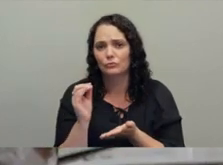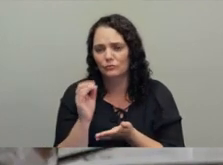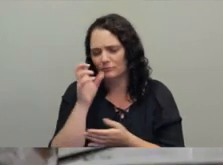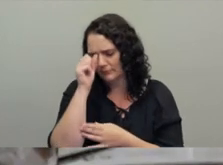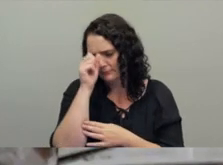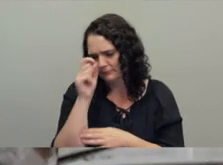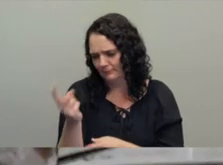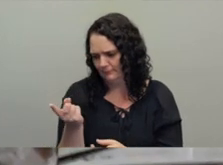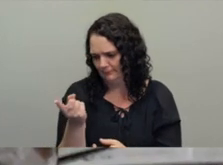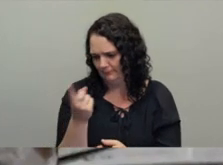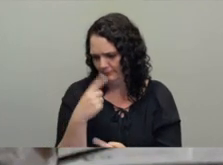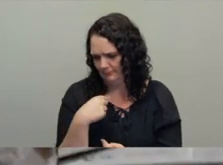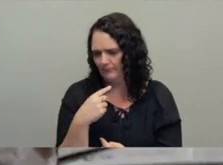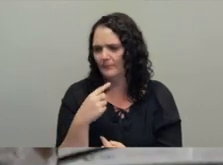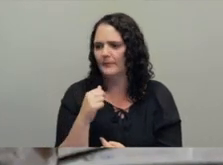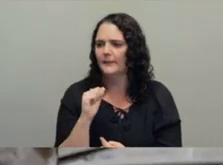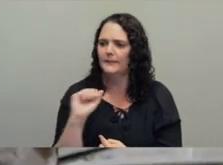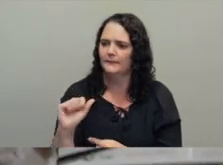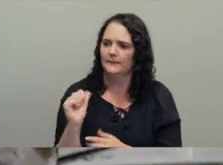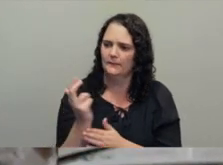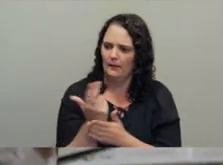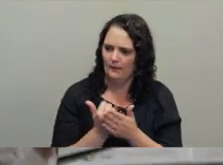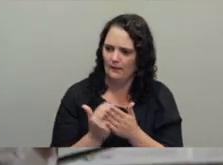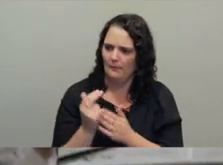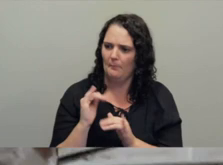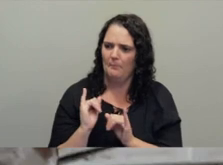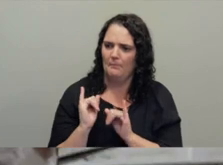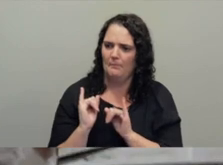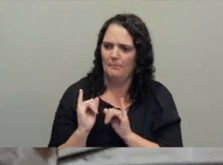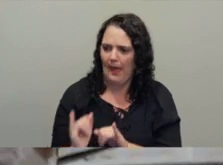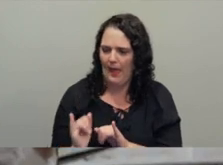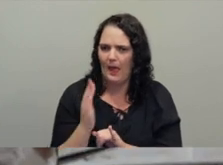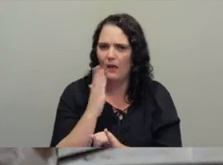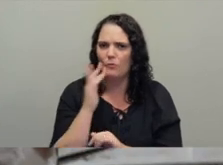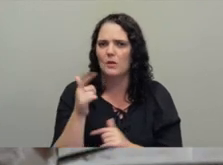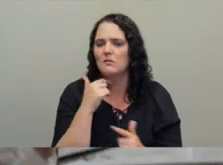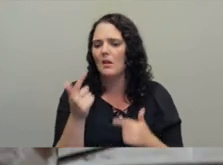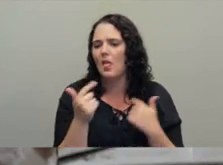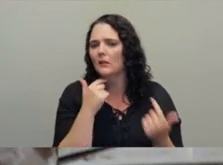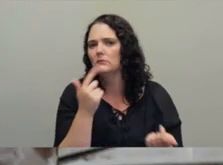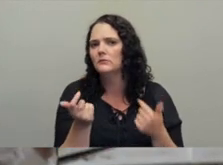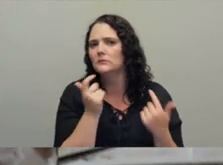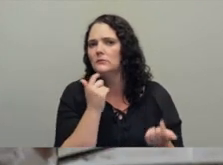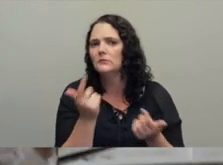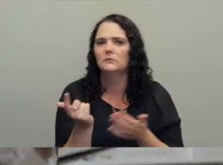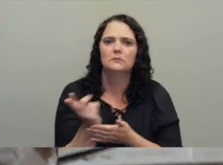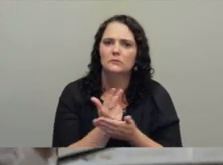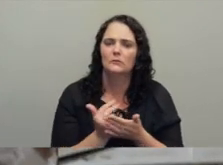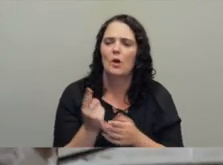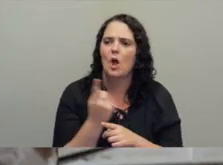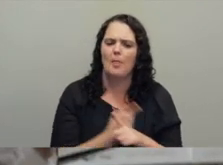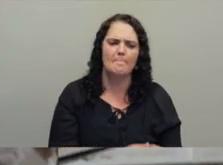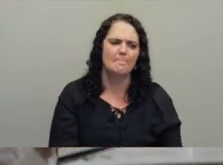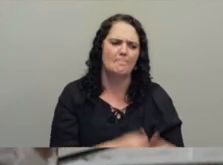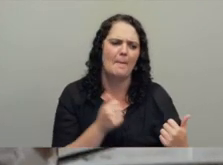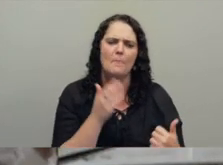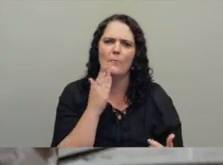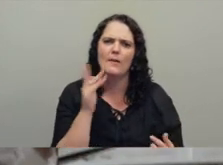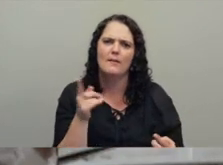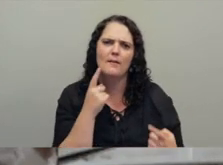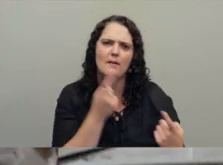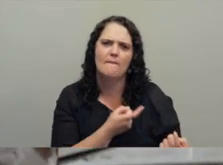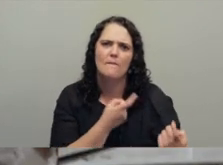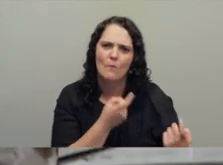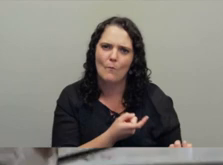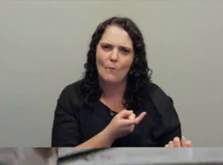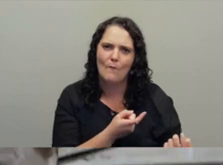his drawings were bad when he was being careless, and they were only good when he was being careful. And I thought, great, be careless. Make the most careless drawing you've